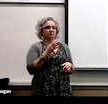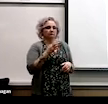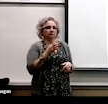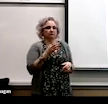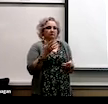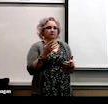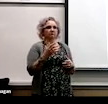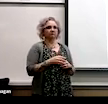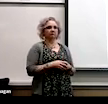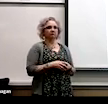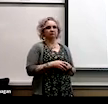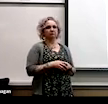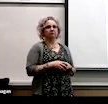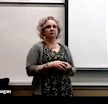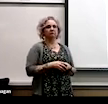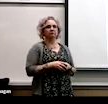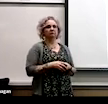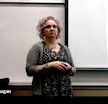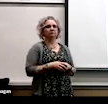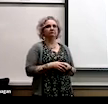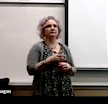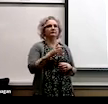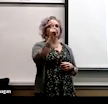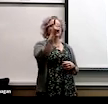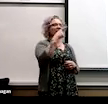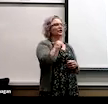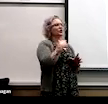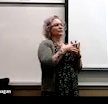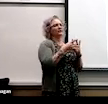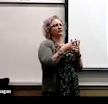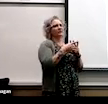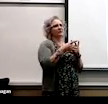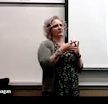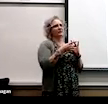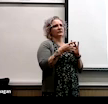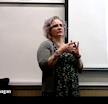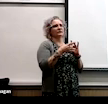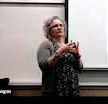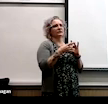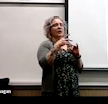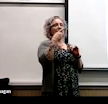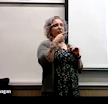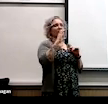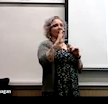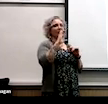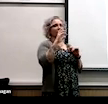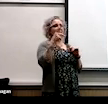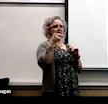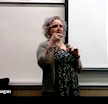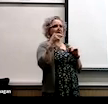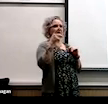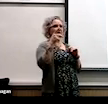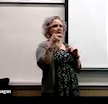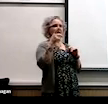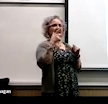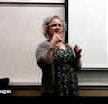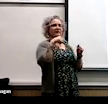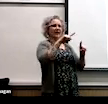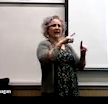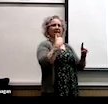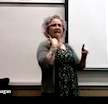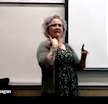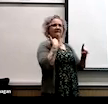You mentioned that primary care developmental services. Is that guidelines, or is there a place in